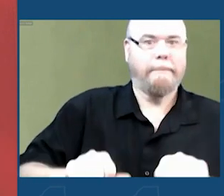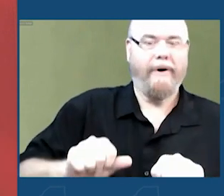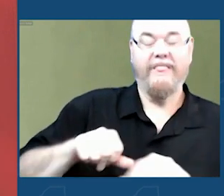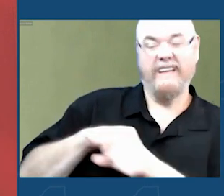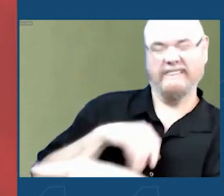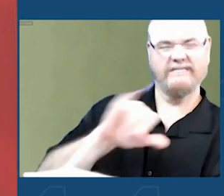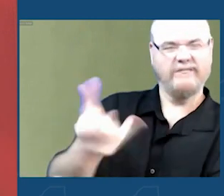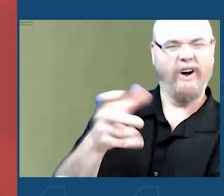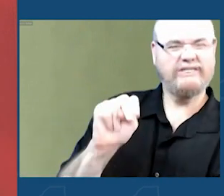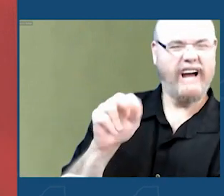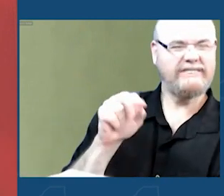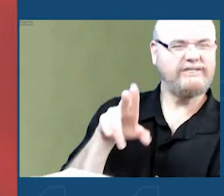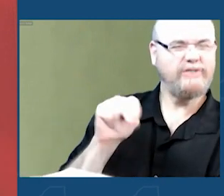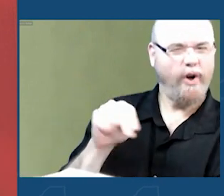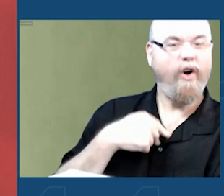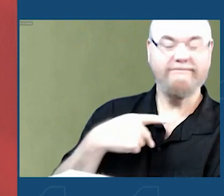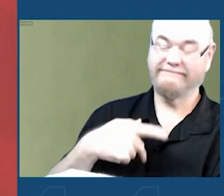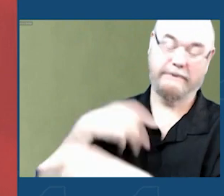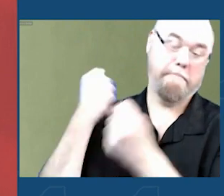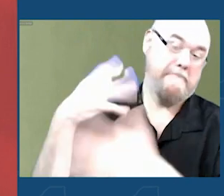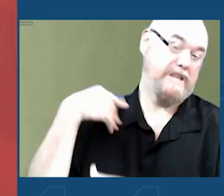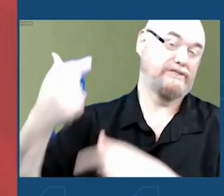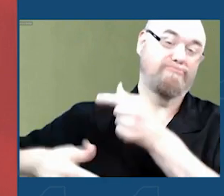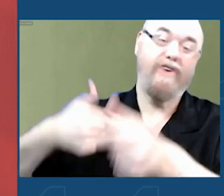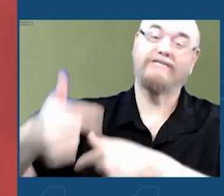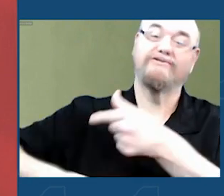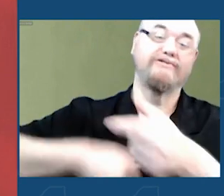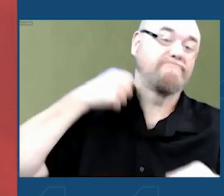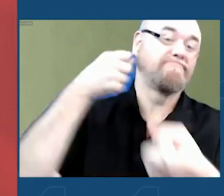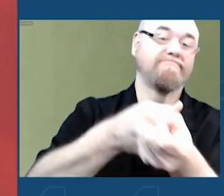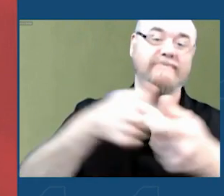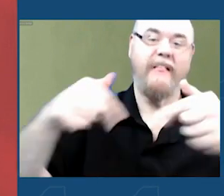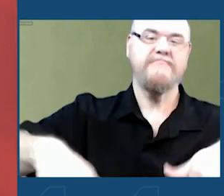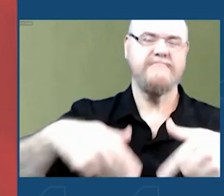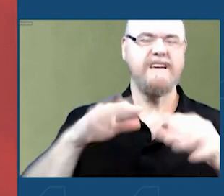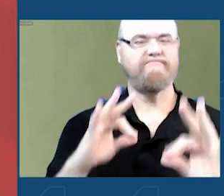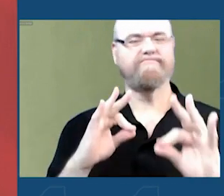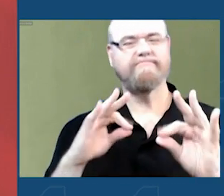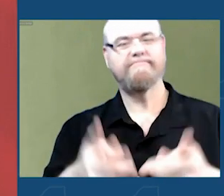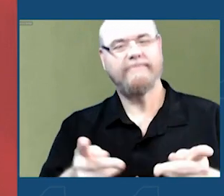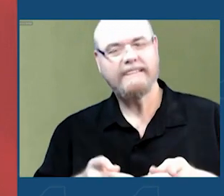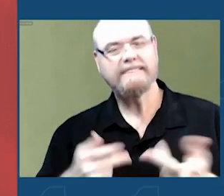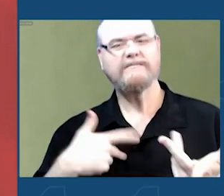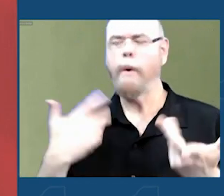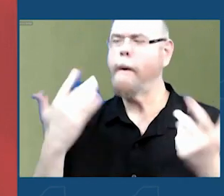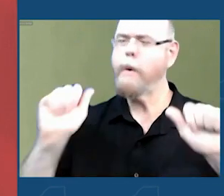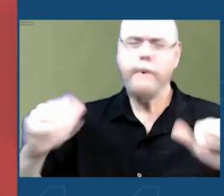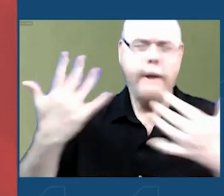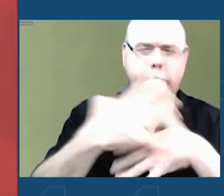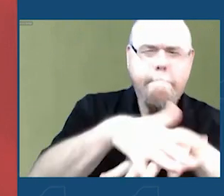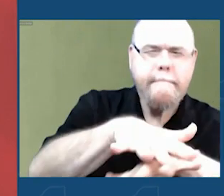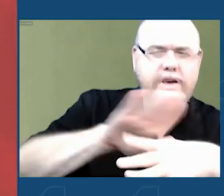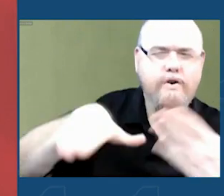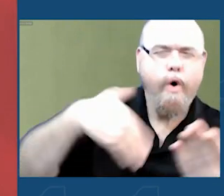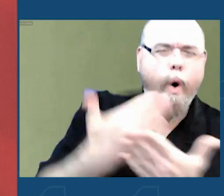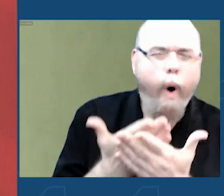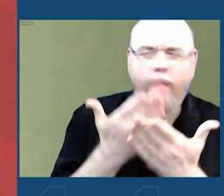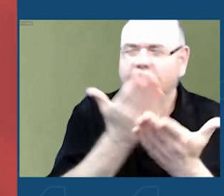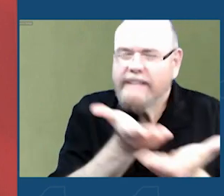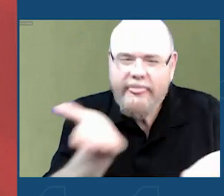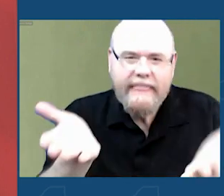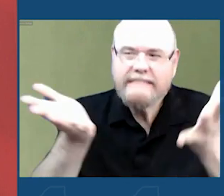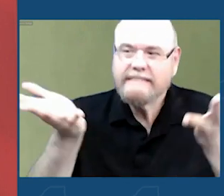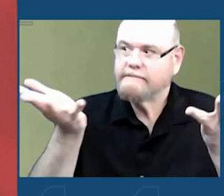support for just this ideal, saying that we can blend all these amazing experiences together in one